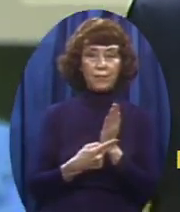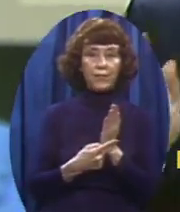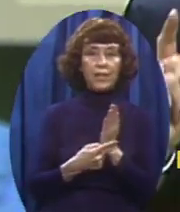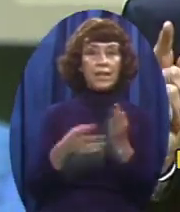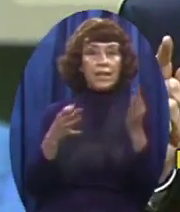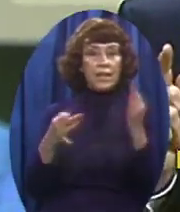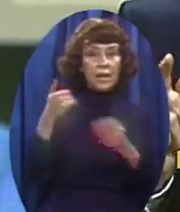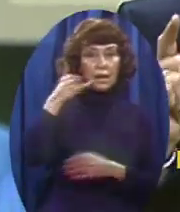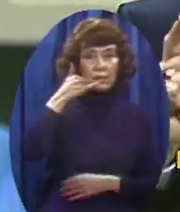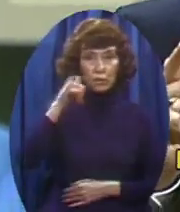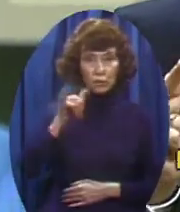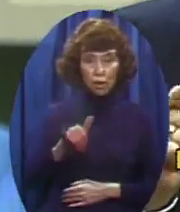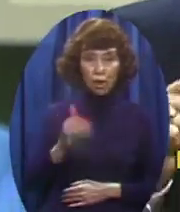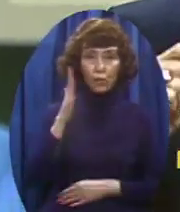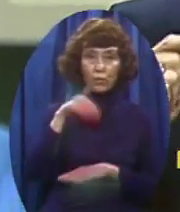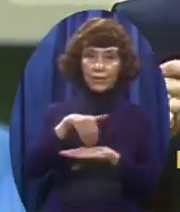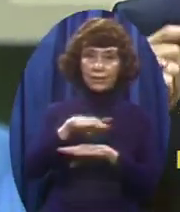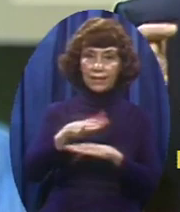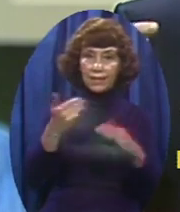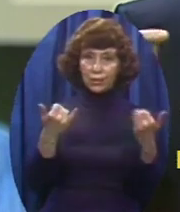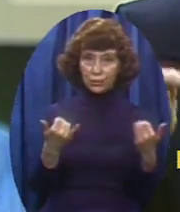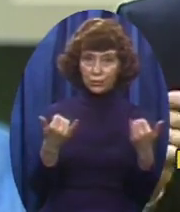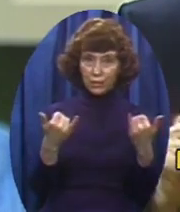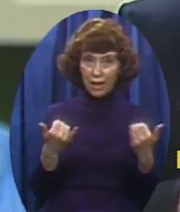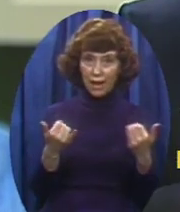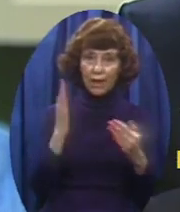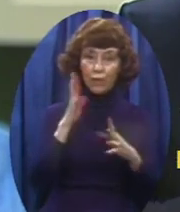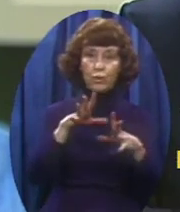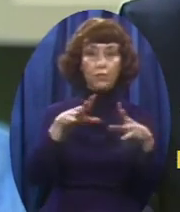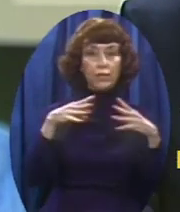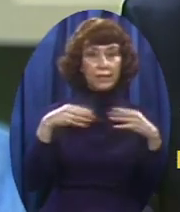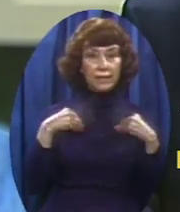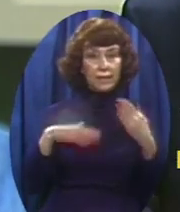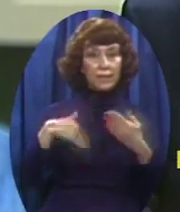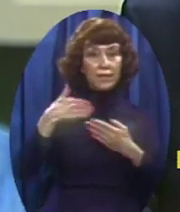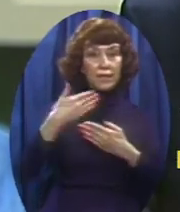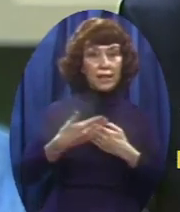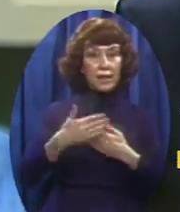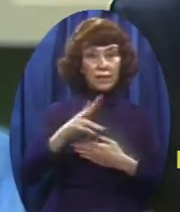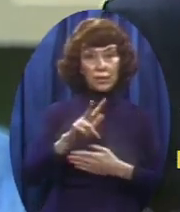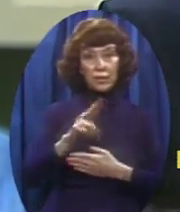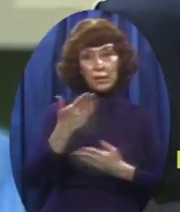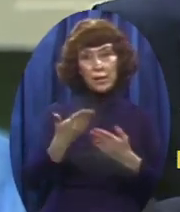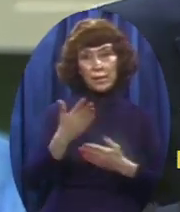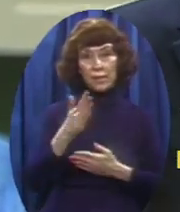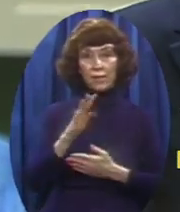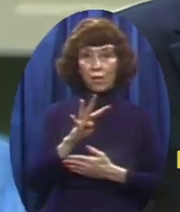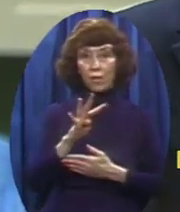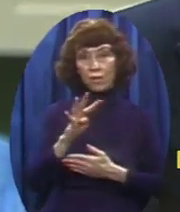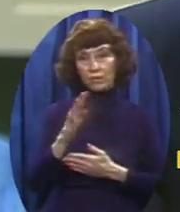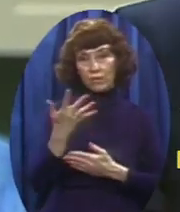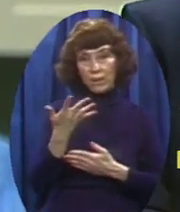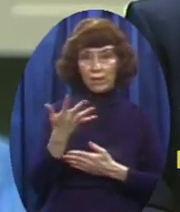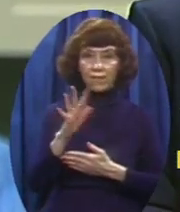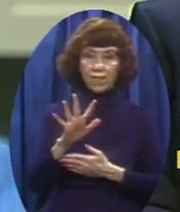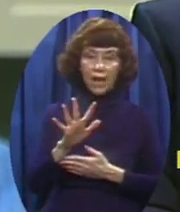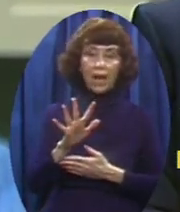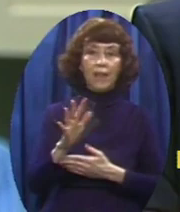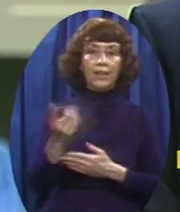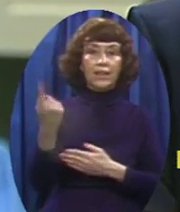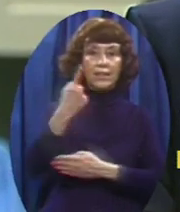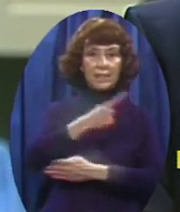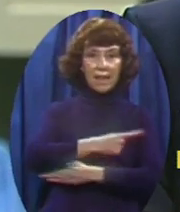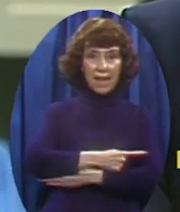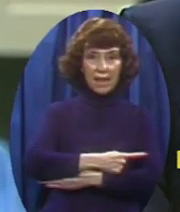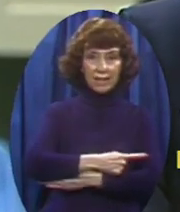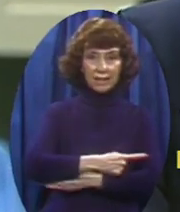call, we'll ship it to you today, and by UPS, you'll have it the next 3 to 5 days at your door. But if you happen to be number